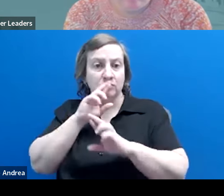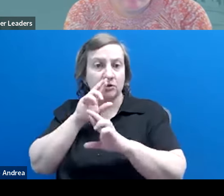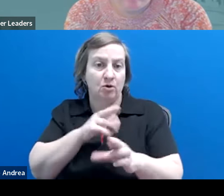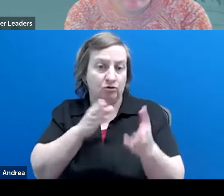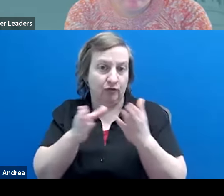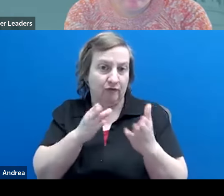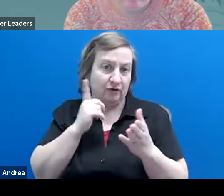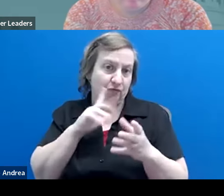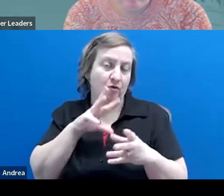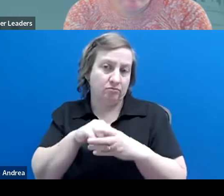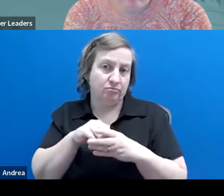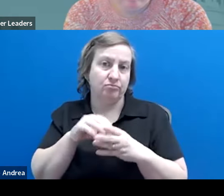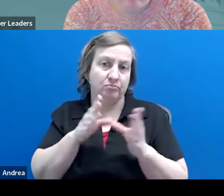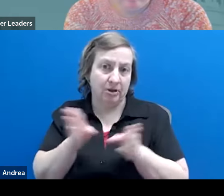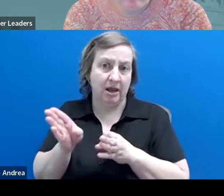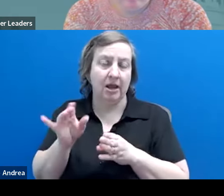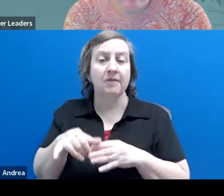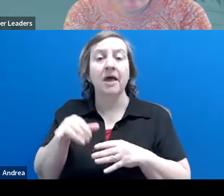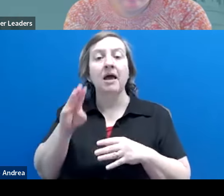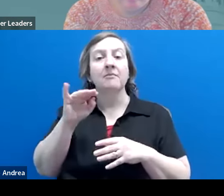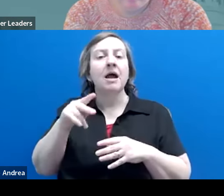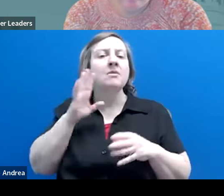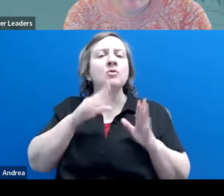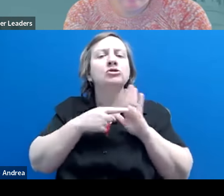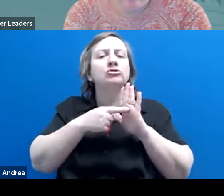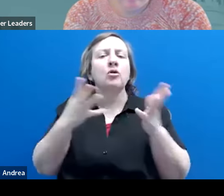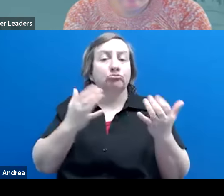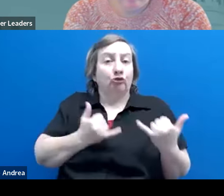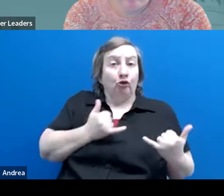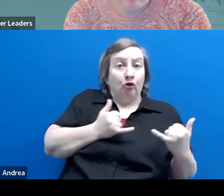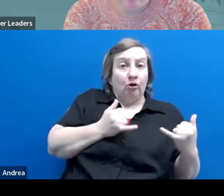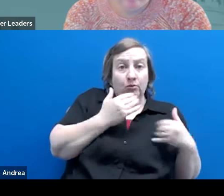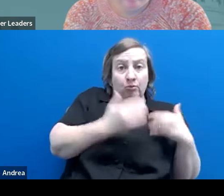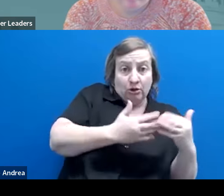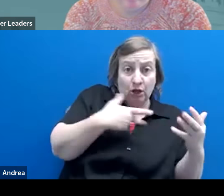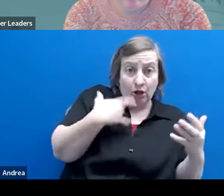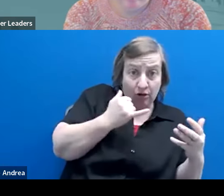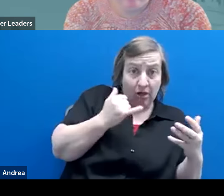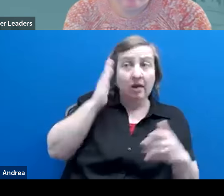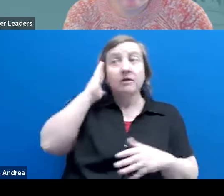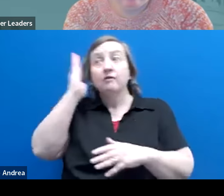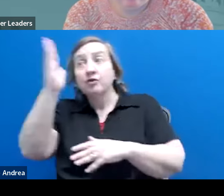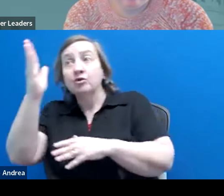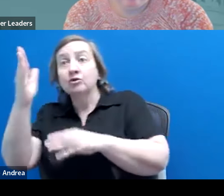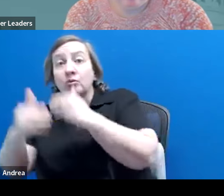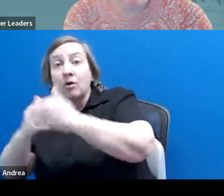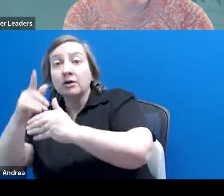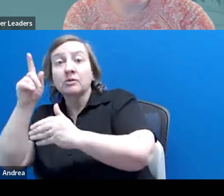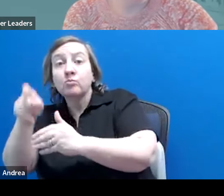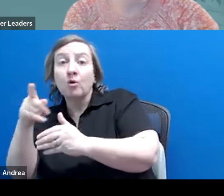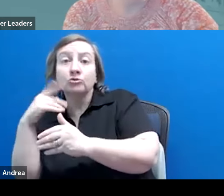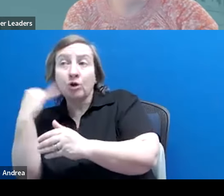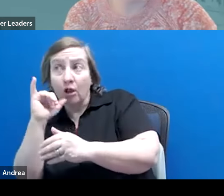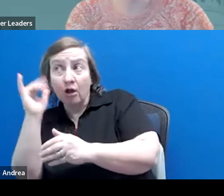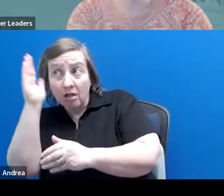The process map will essentially outline what the current process looks like, what the future process should look like,